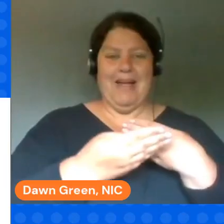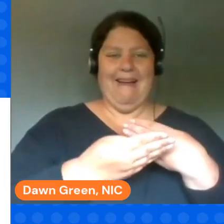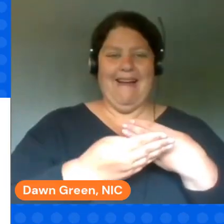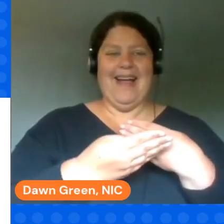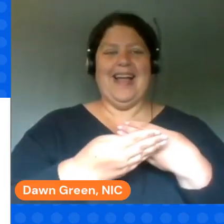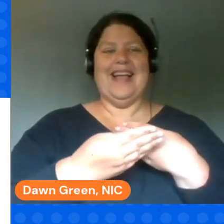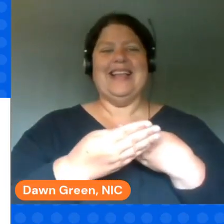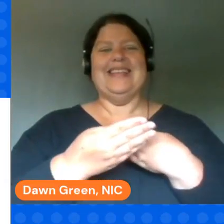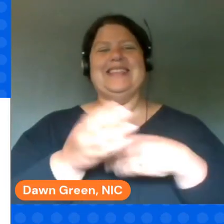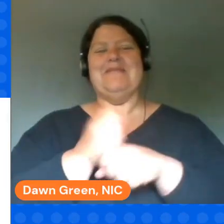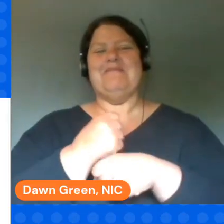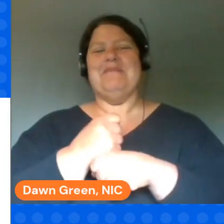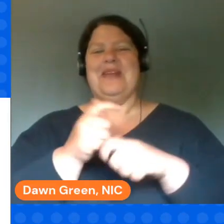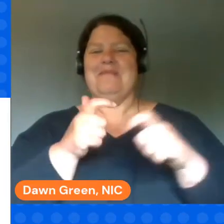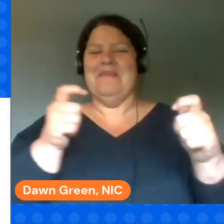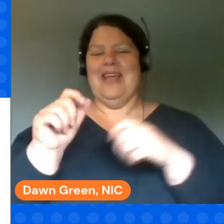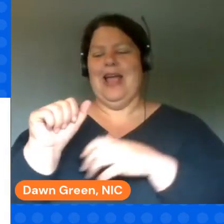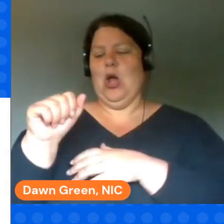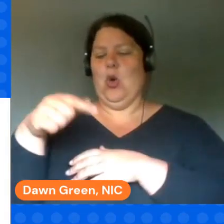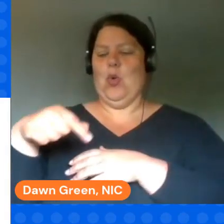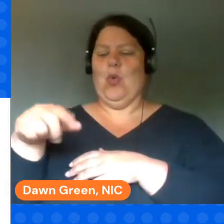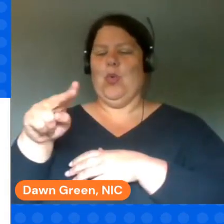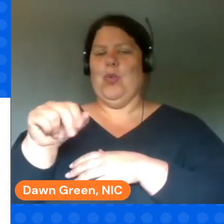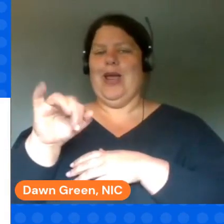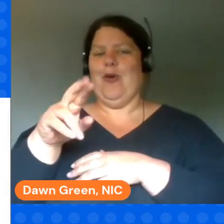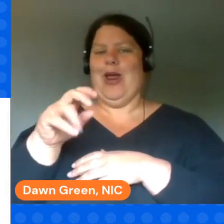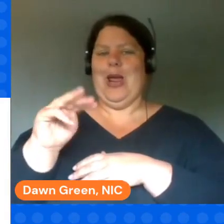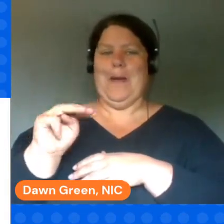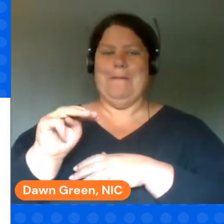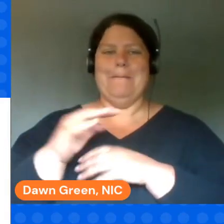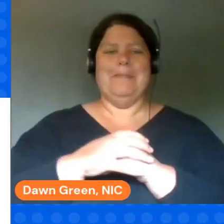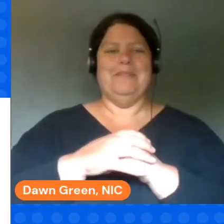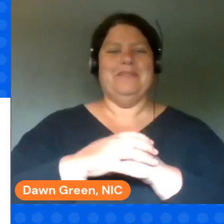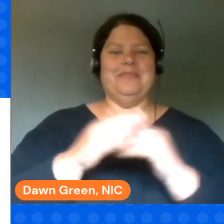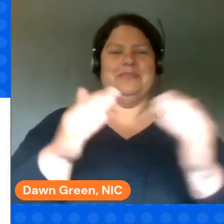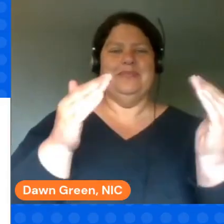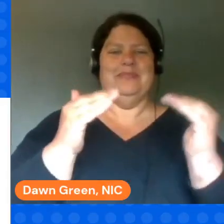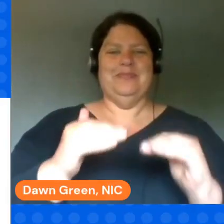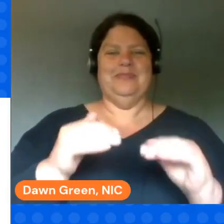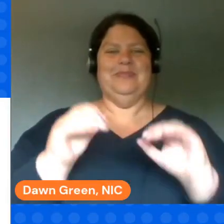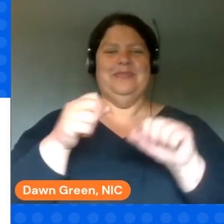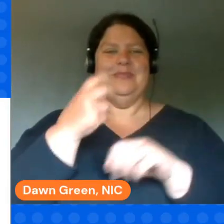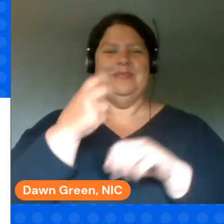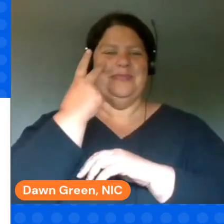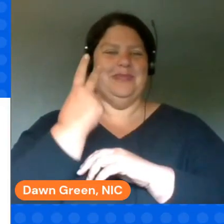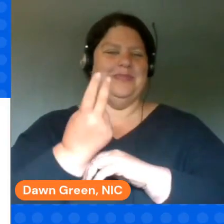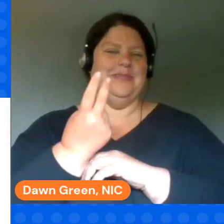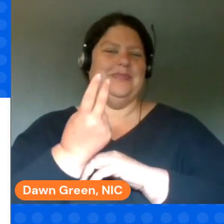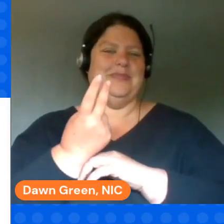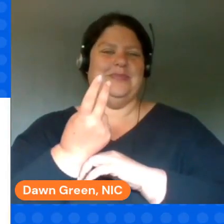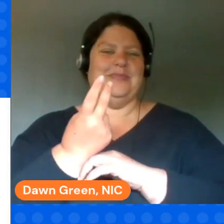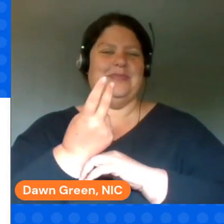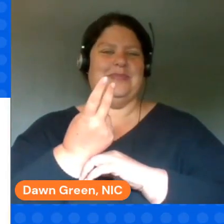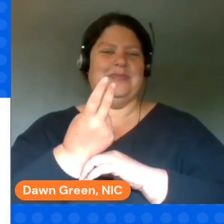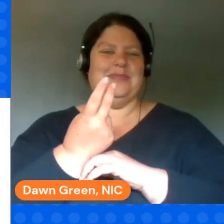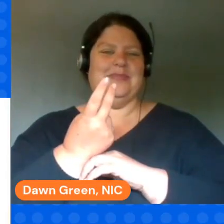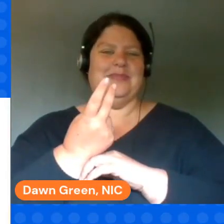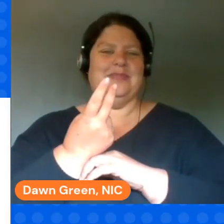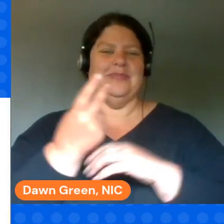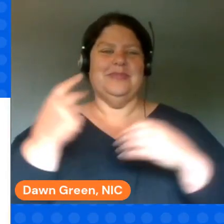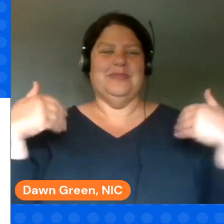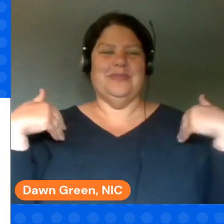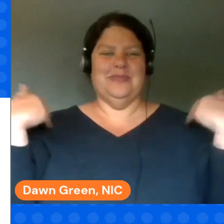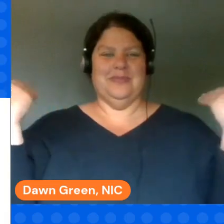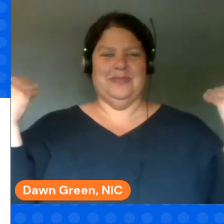whole aquarium with crafts. In the next slide, you can see one of the young